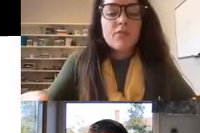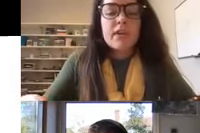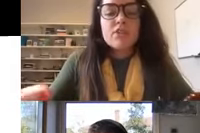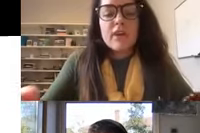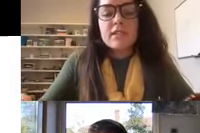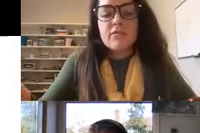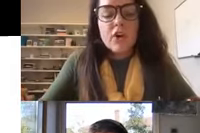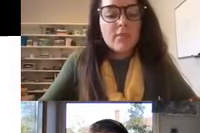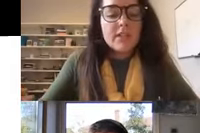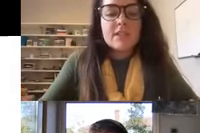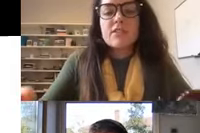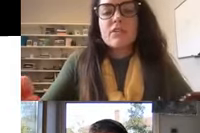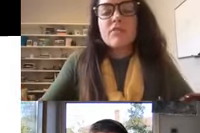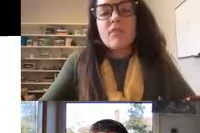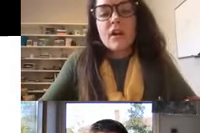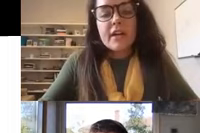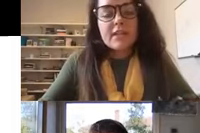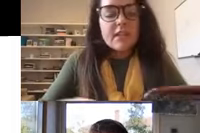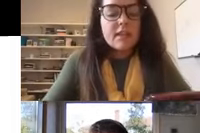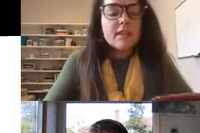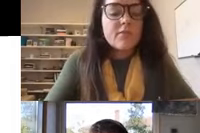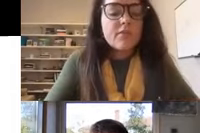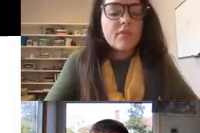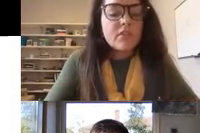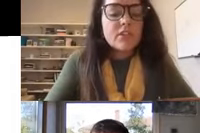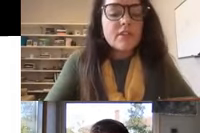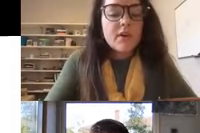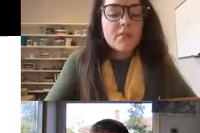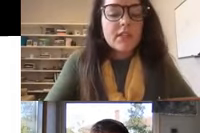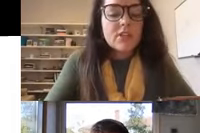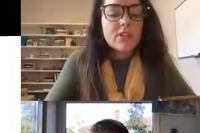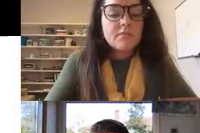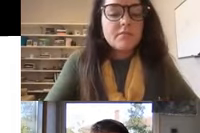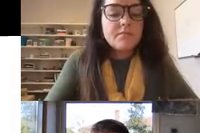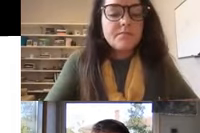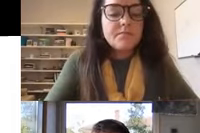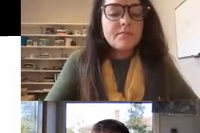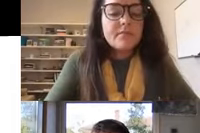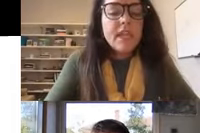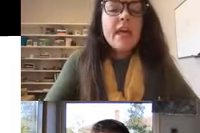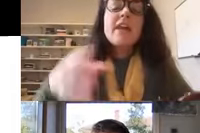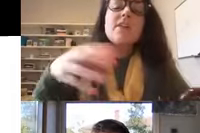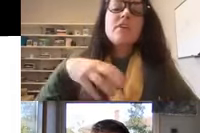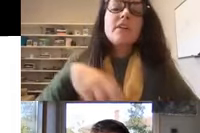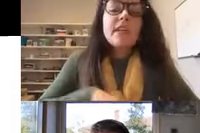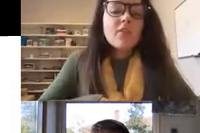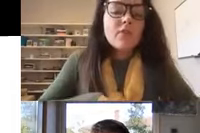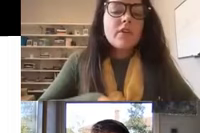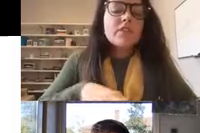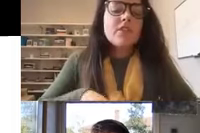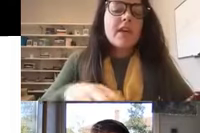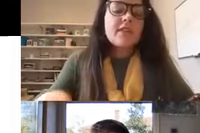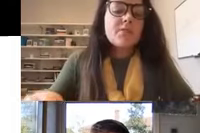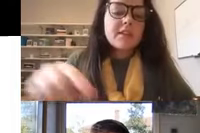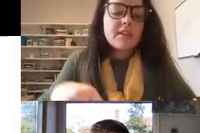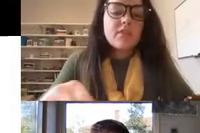Black British rates of homelessness, which far exceeds their proportion of the population. And importantly, our role is